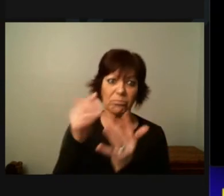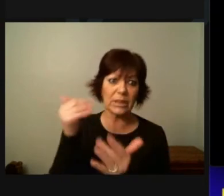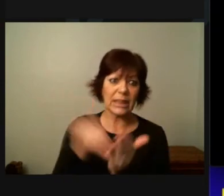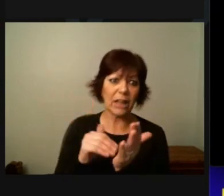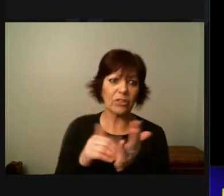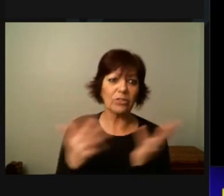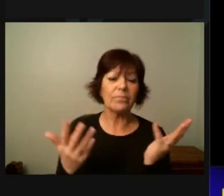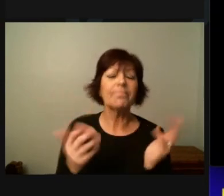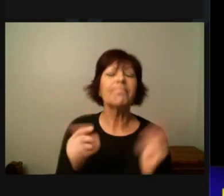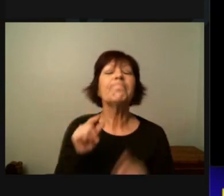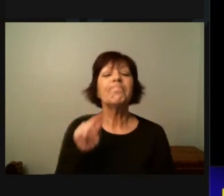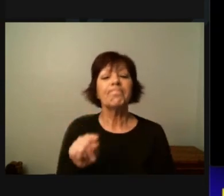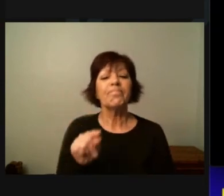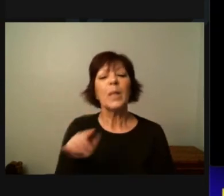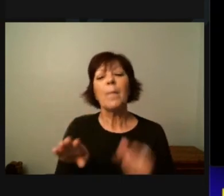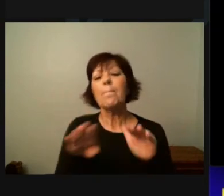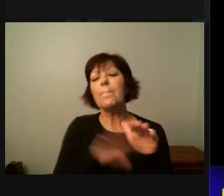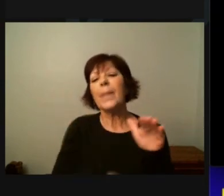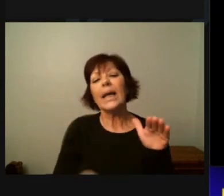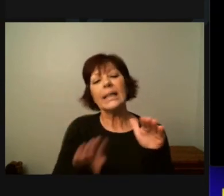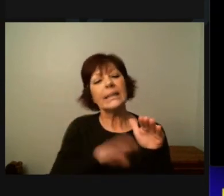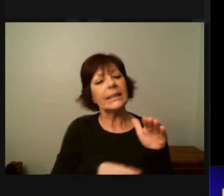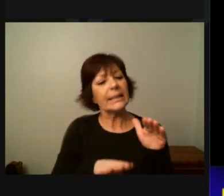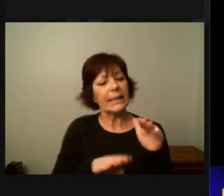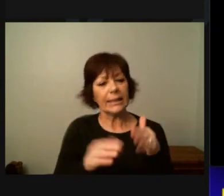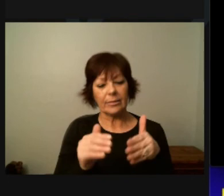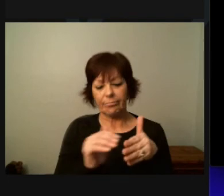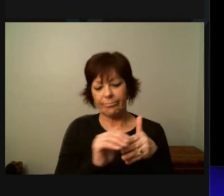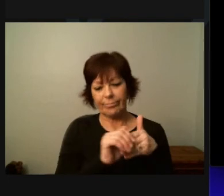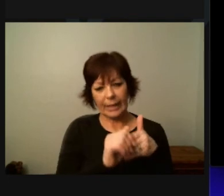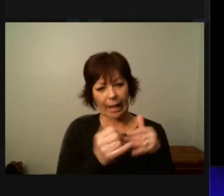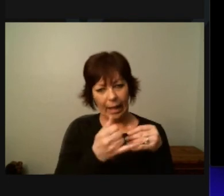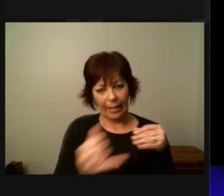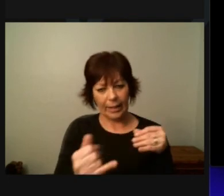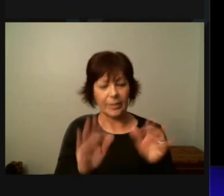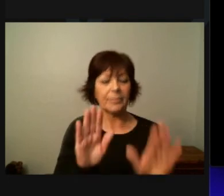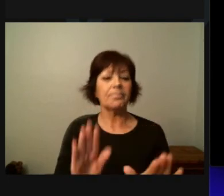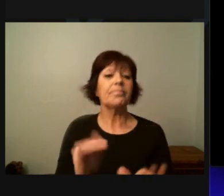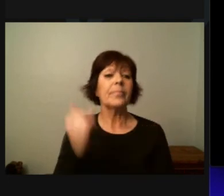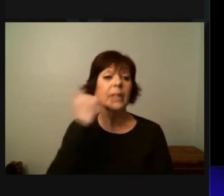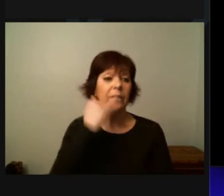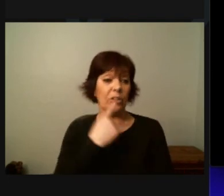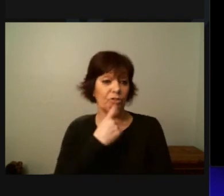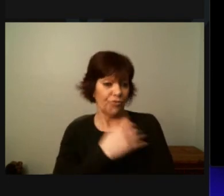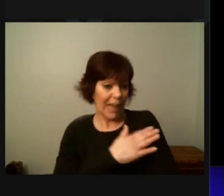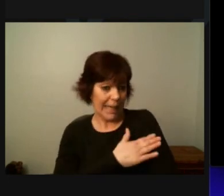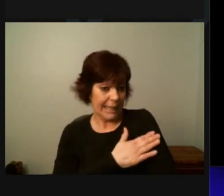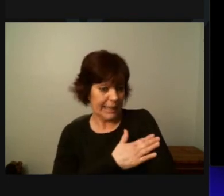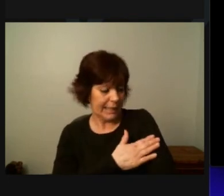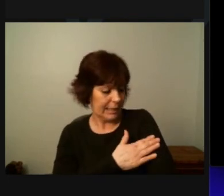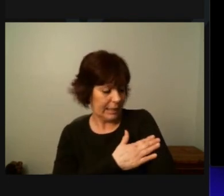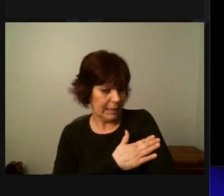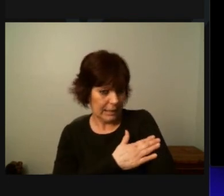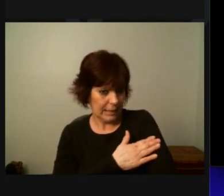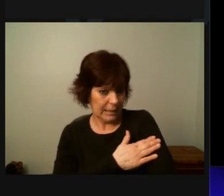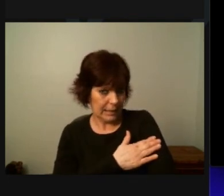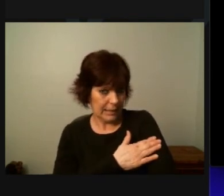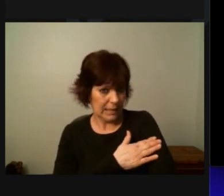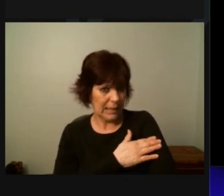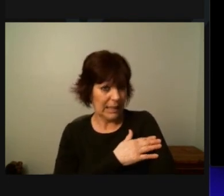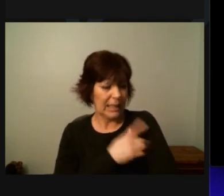on? So here are some basic guidelines. Okay, if the redness or the tenderness in the arm where you got your shot